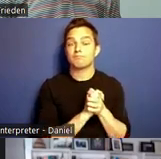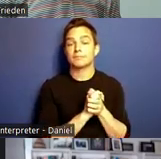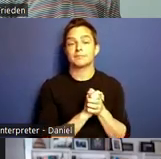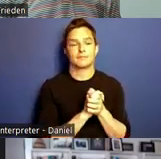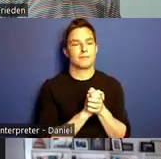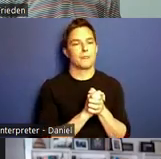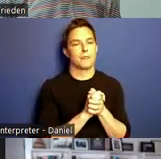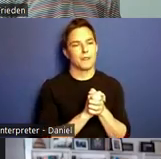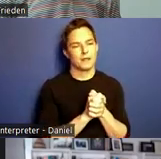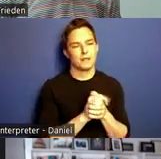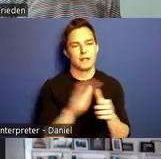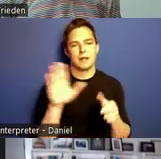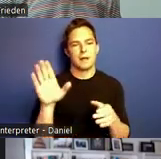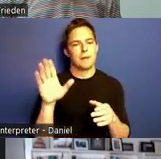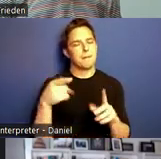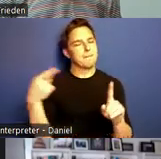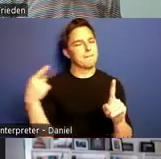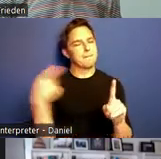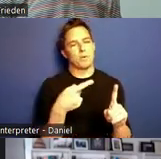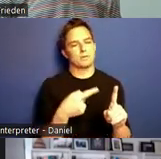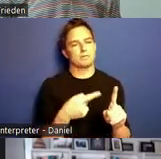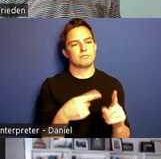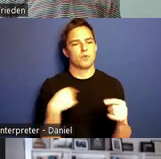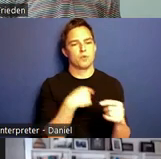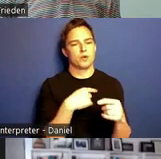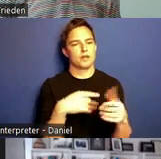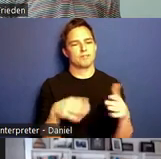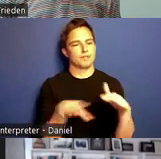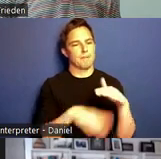We're down to the bottom line, down to the